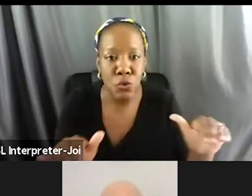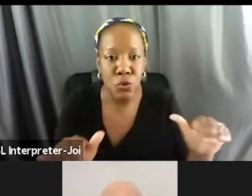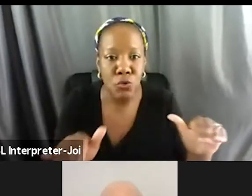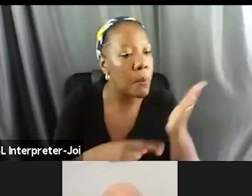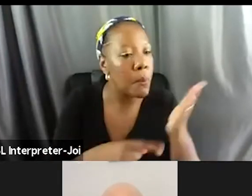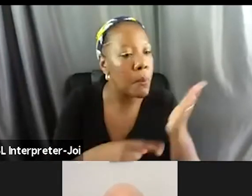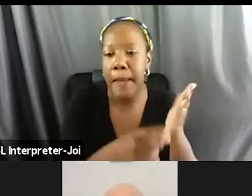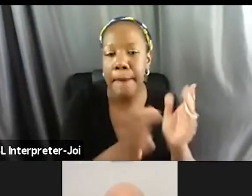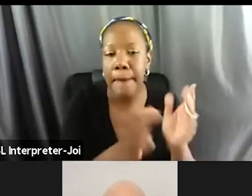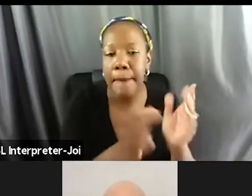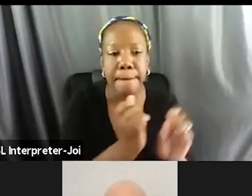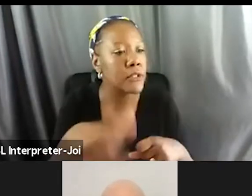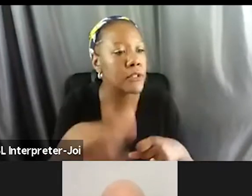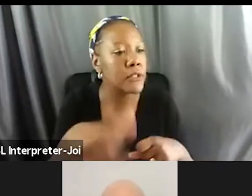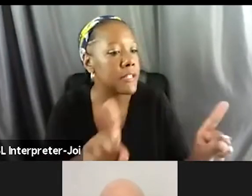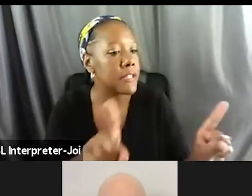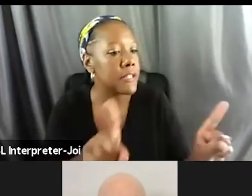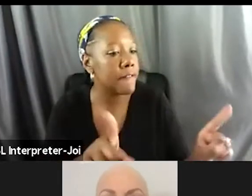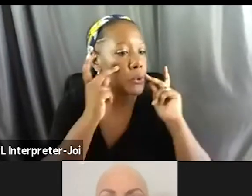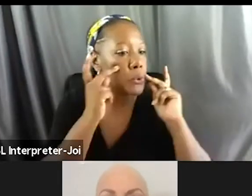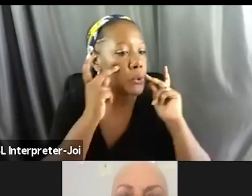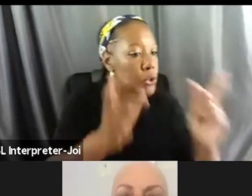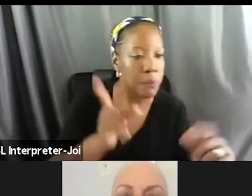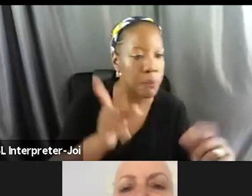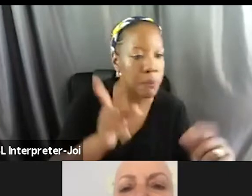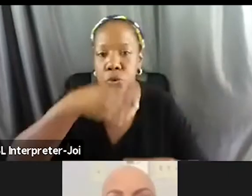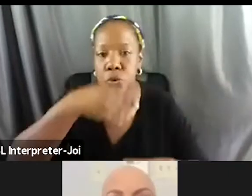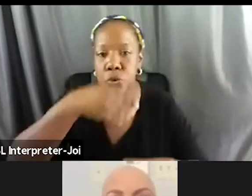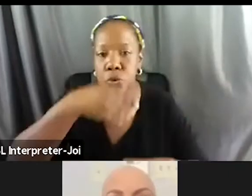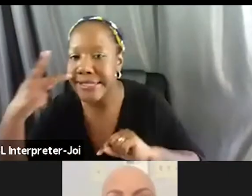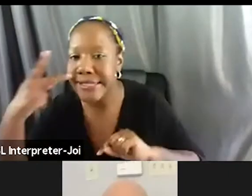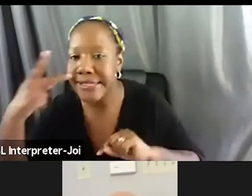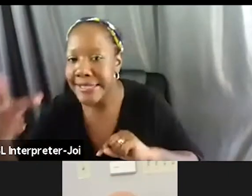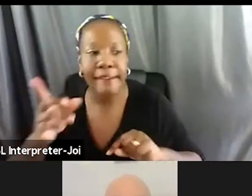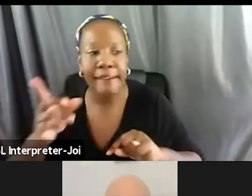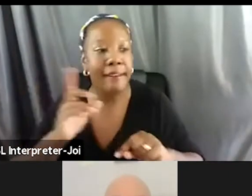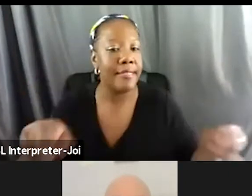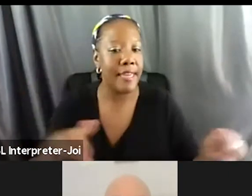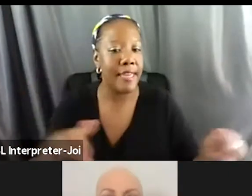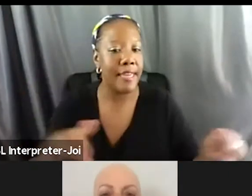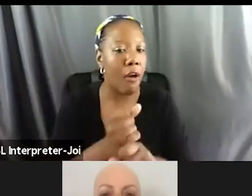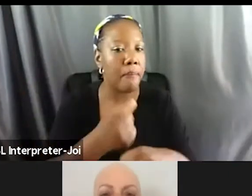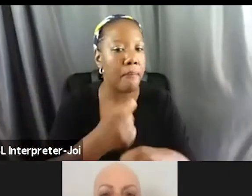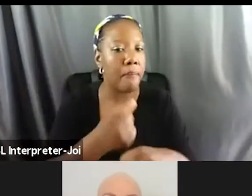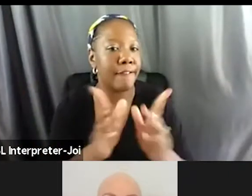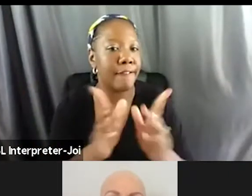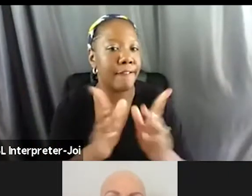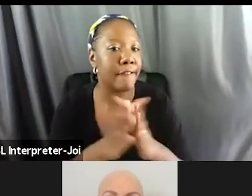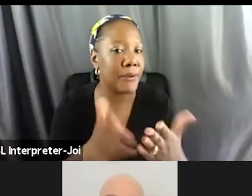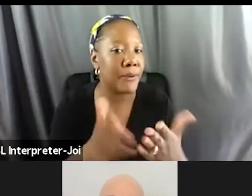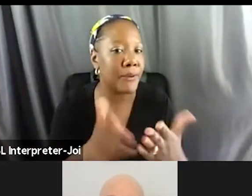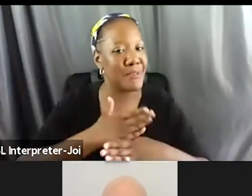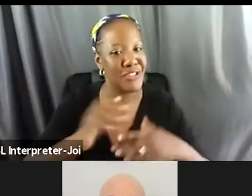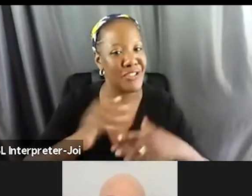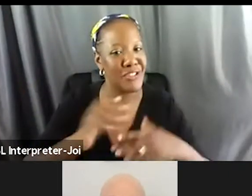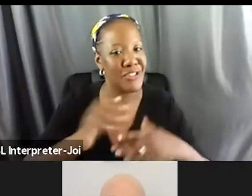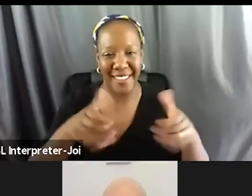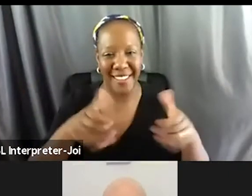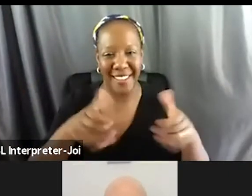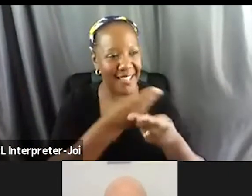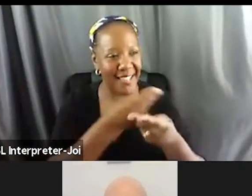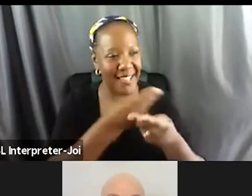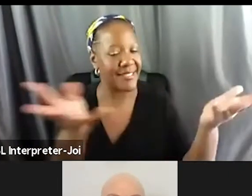see or one that you don't see. And we had all the children do different books and they shared them with the class. And that's sort of something that we did